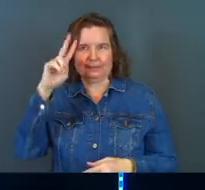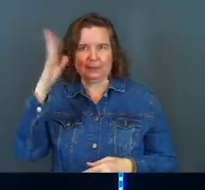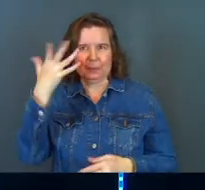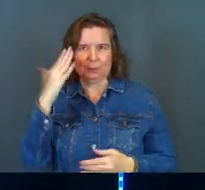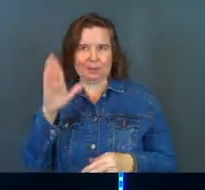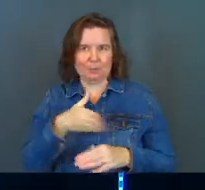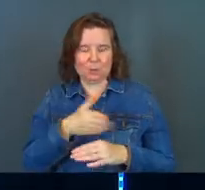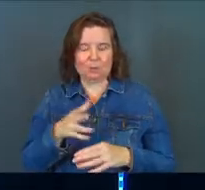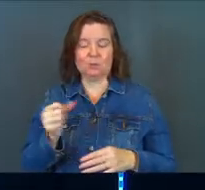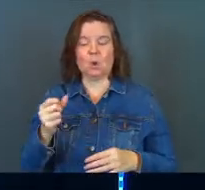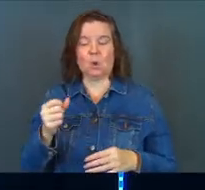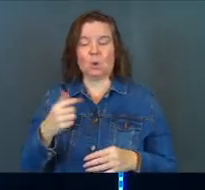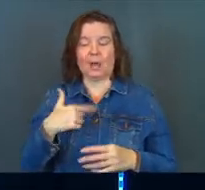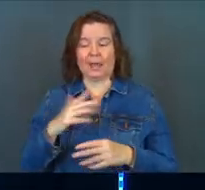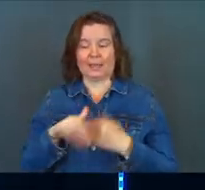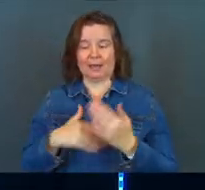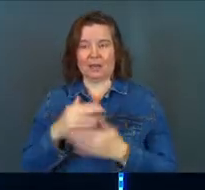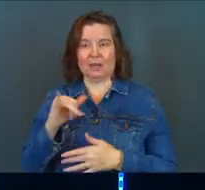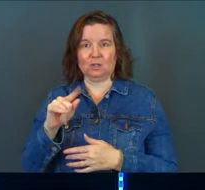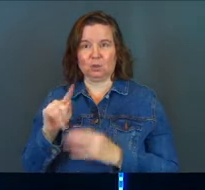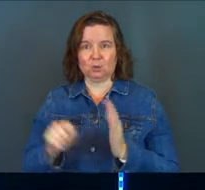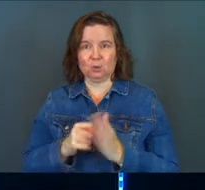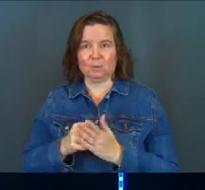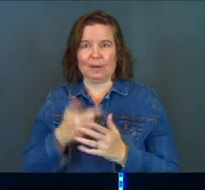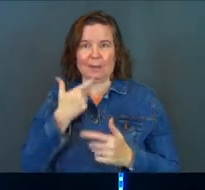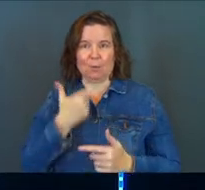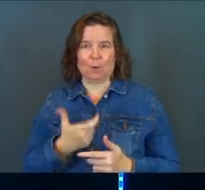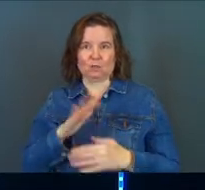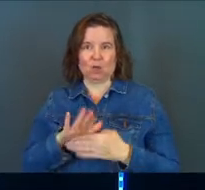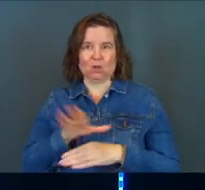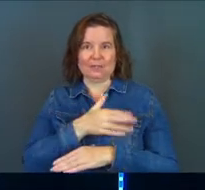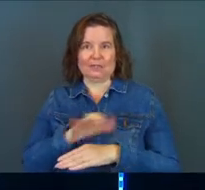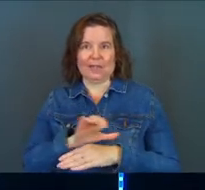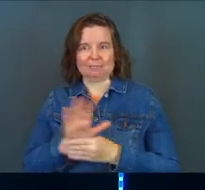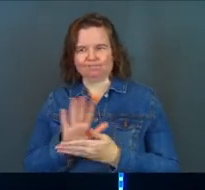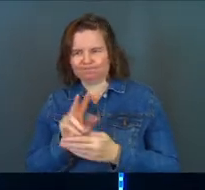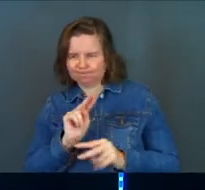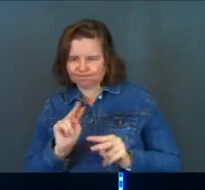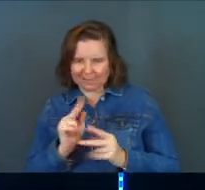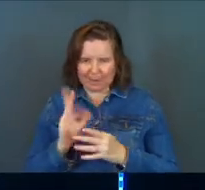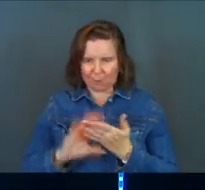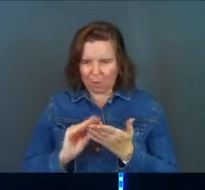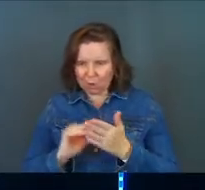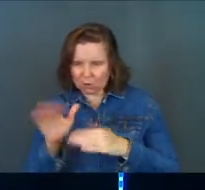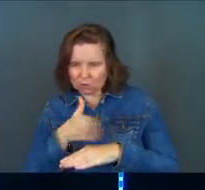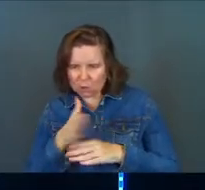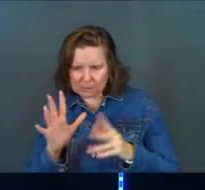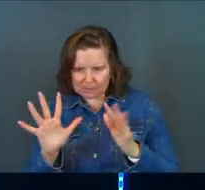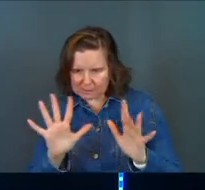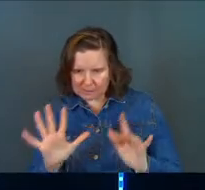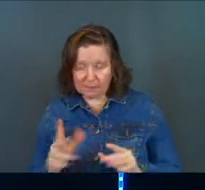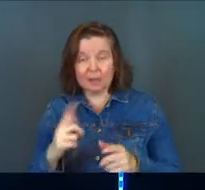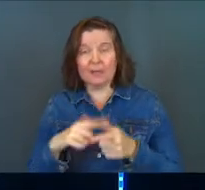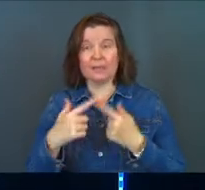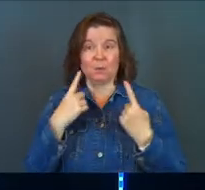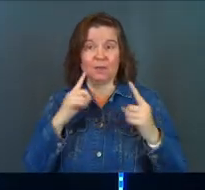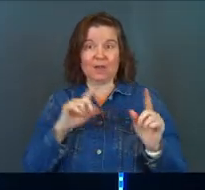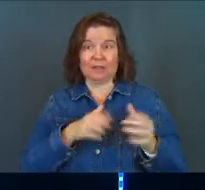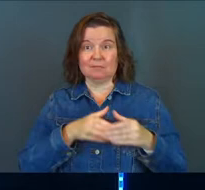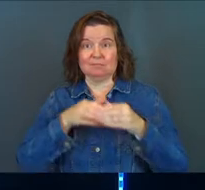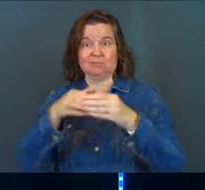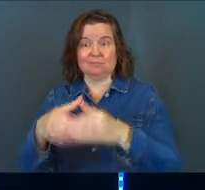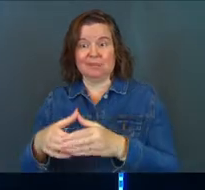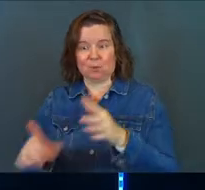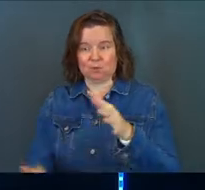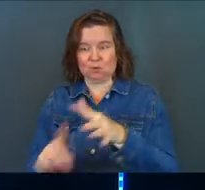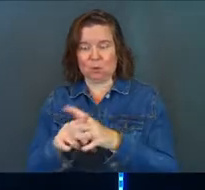doesn't know the music. And so I get out onto YouTube and I'm like watching all this concert footage and I'm trying to learn the songs and all this kind of stuff. And then we finally go there and